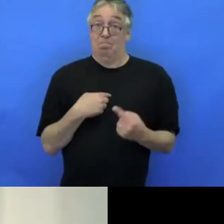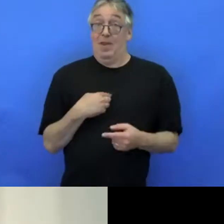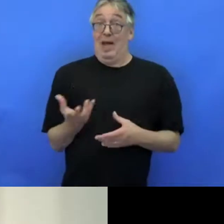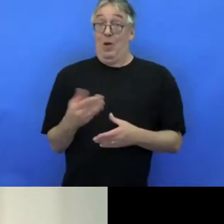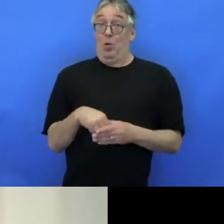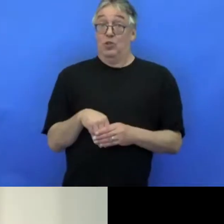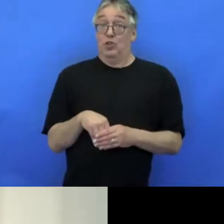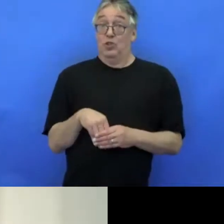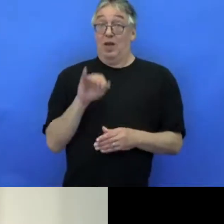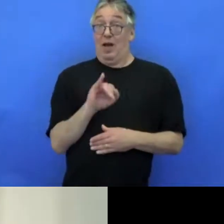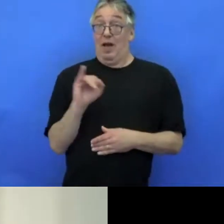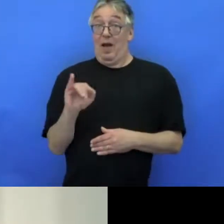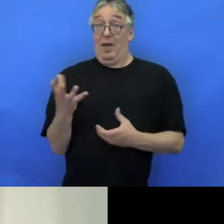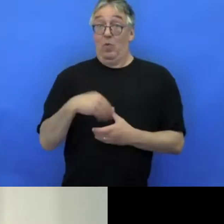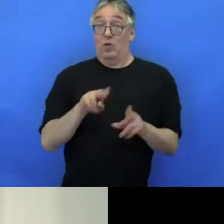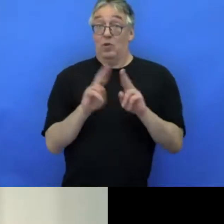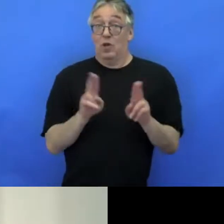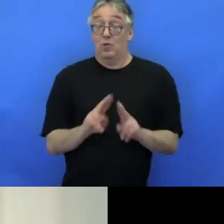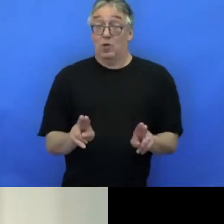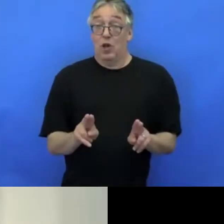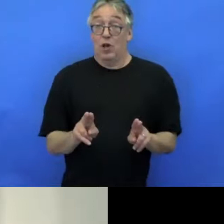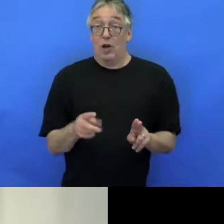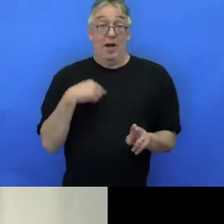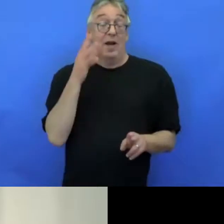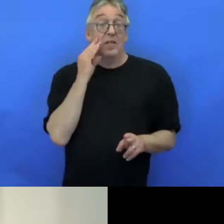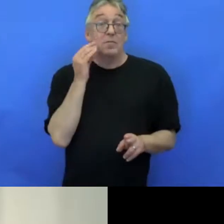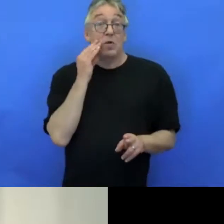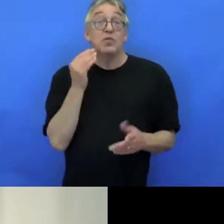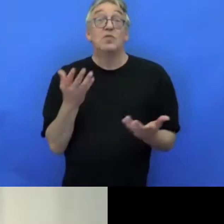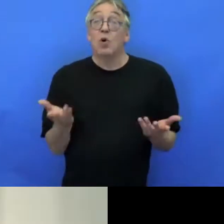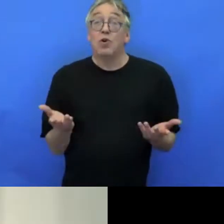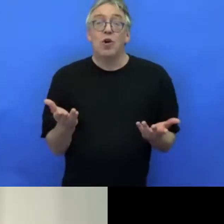International is that often when you're able to focus on the common